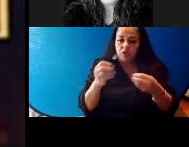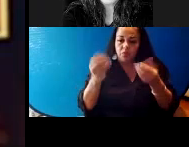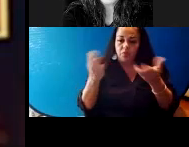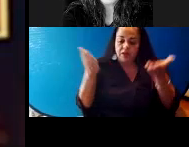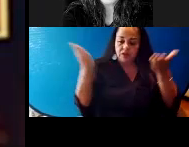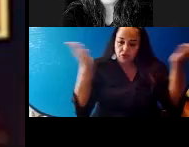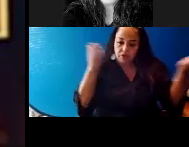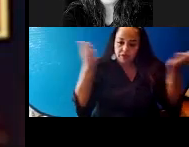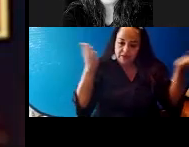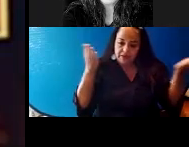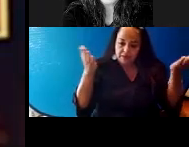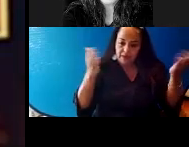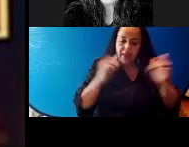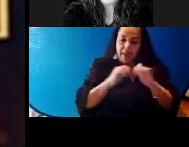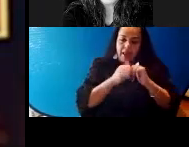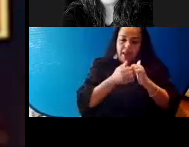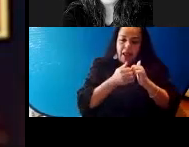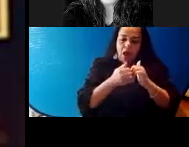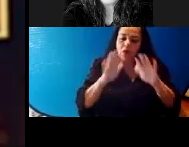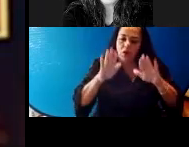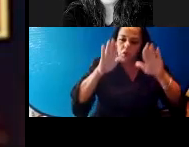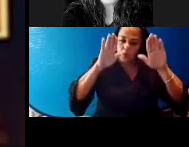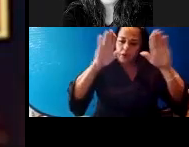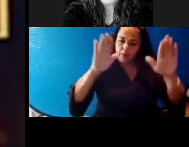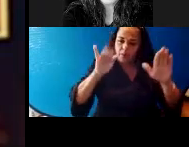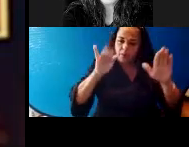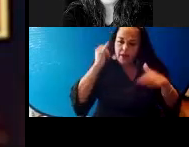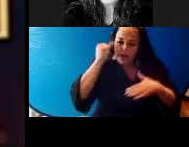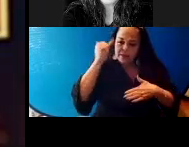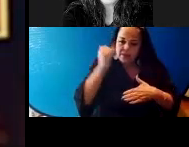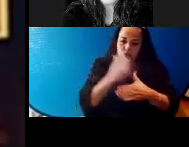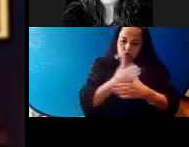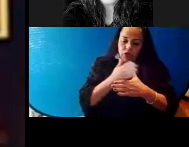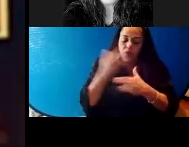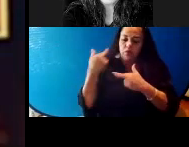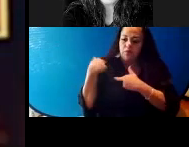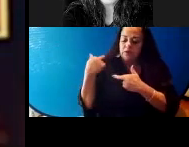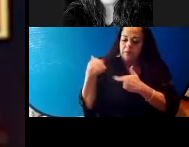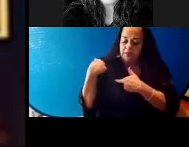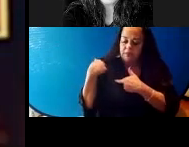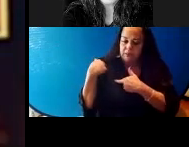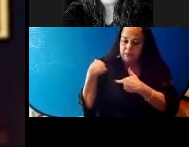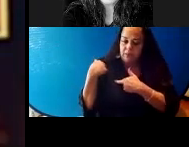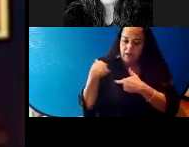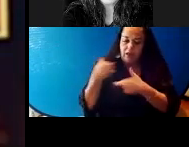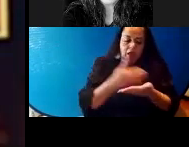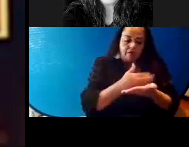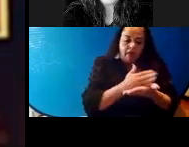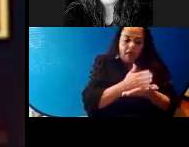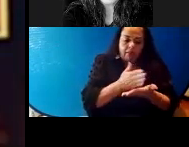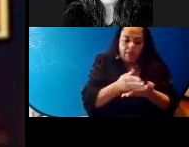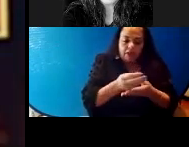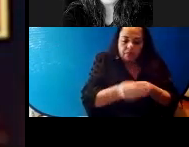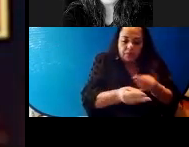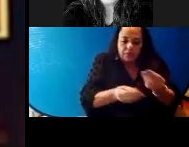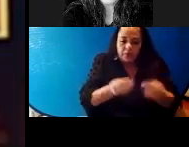services. Just how incredible an idea that is to share the responsibility of allocation of resources